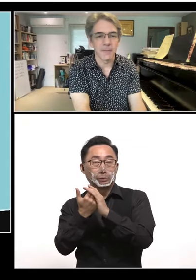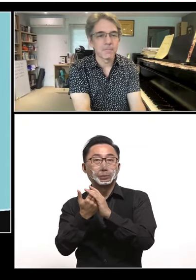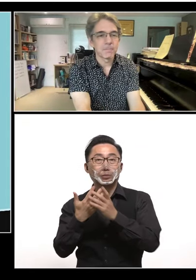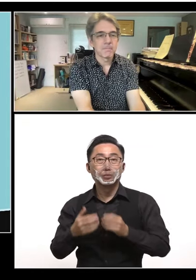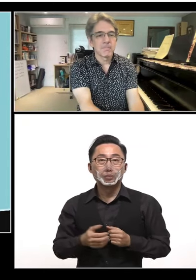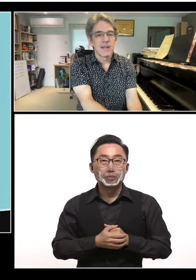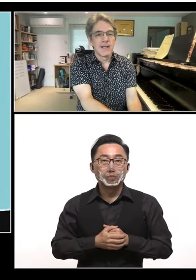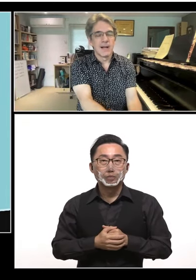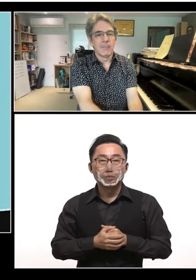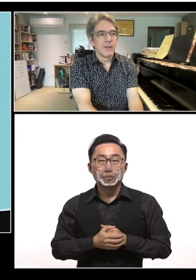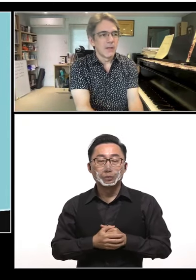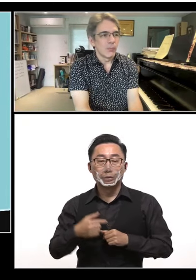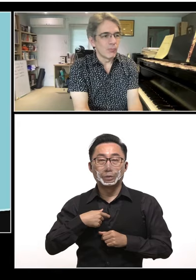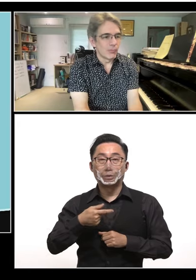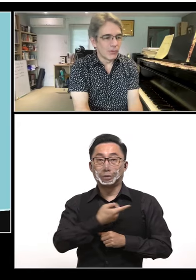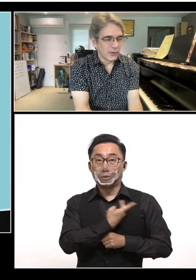music.